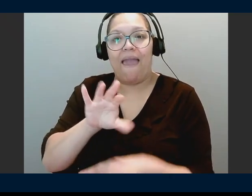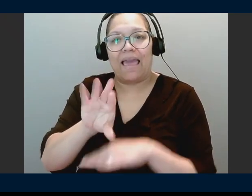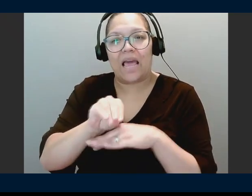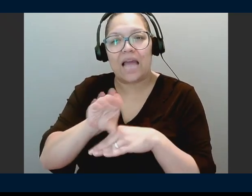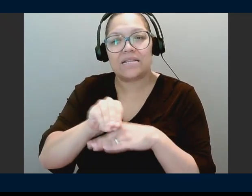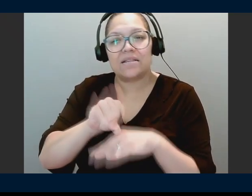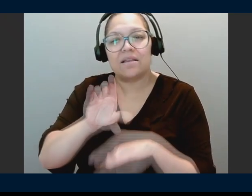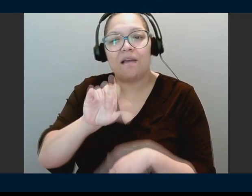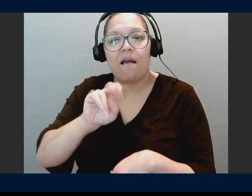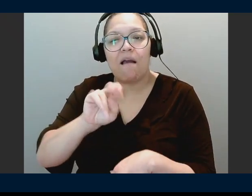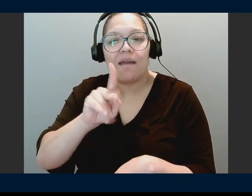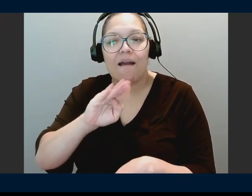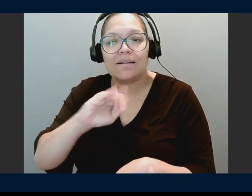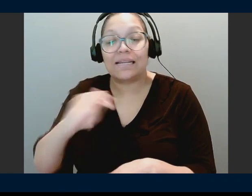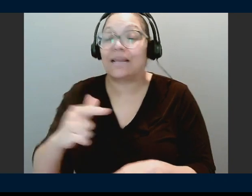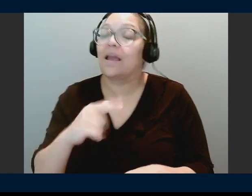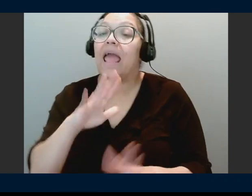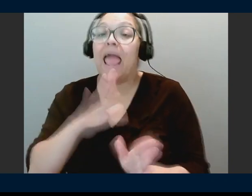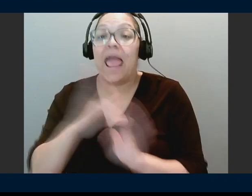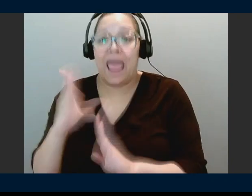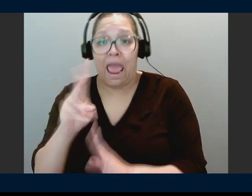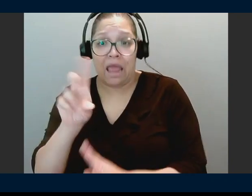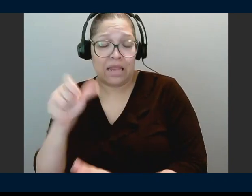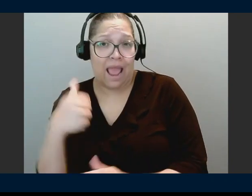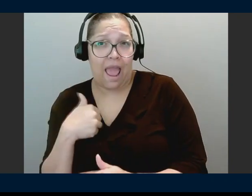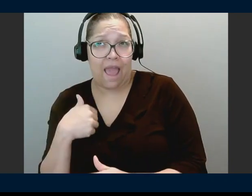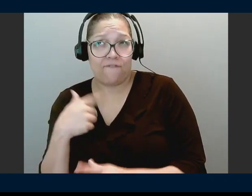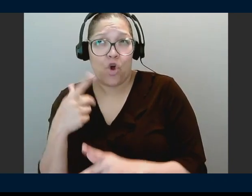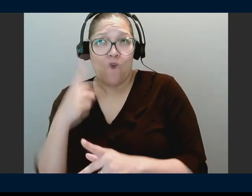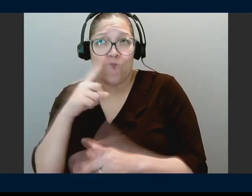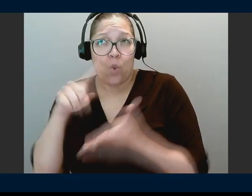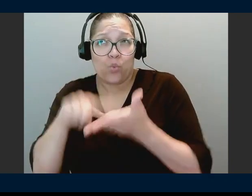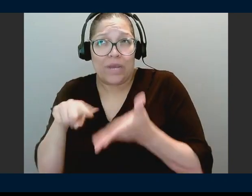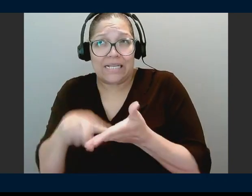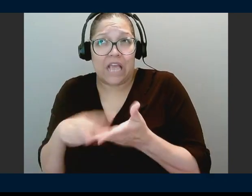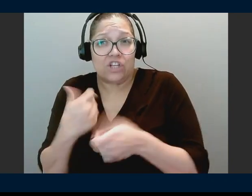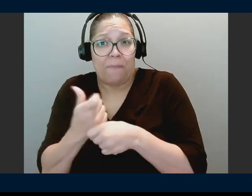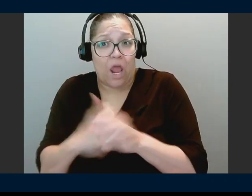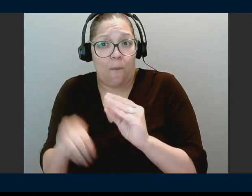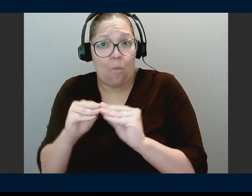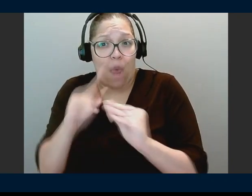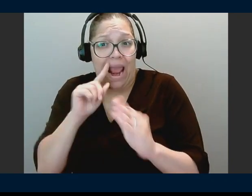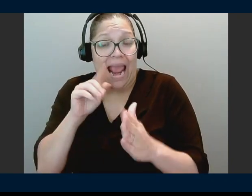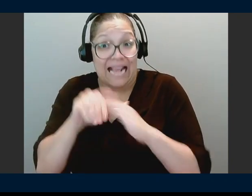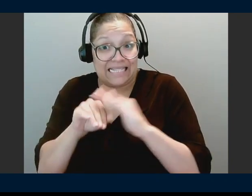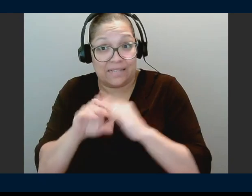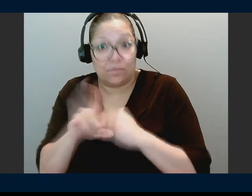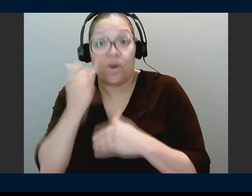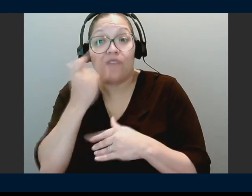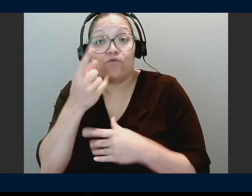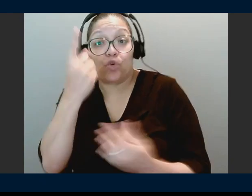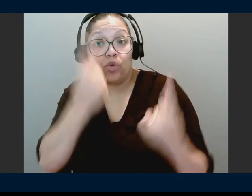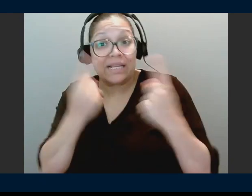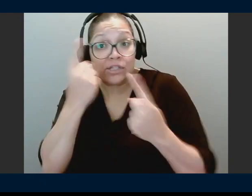making research experiences more accessible. So if you are considering a research experience for next summer,